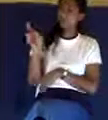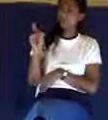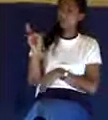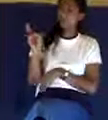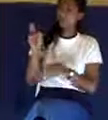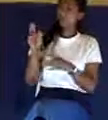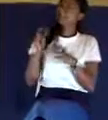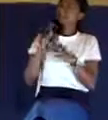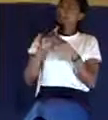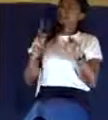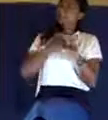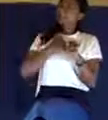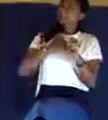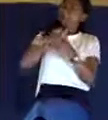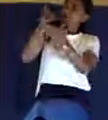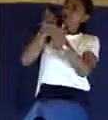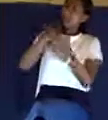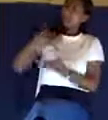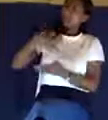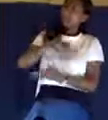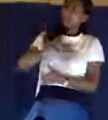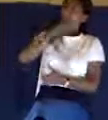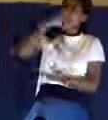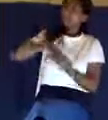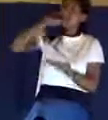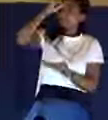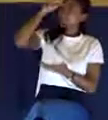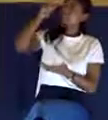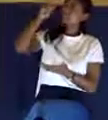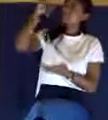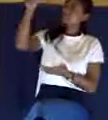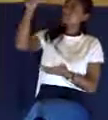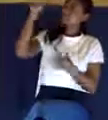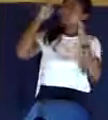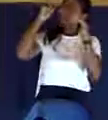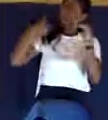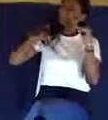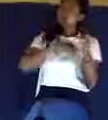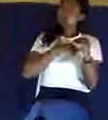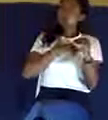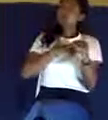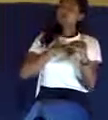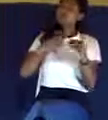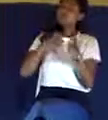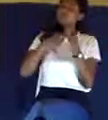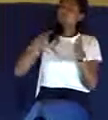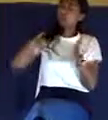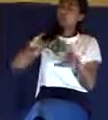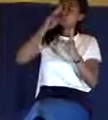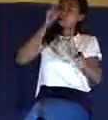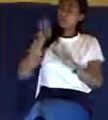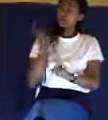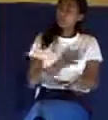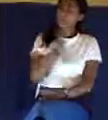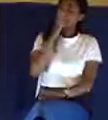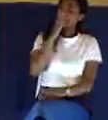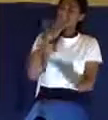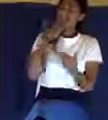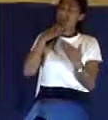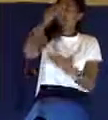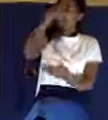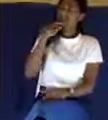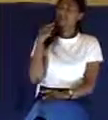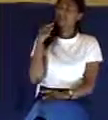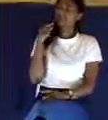But help us, Lord, indeed to learn that you expect us to honor our mothers, to be thankful for them.